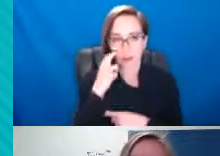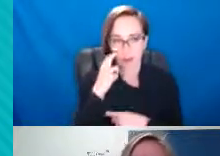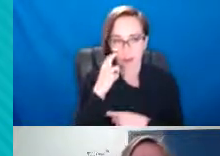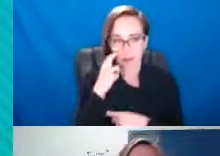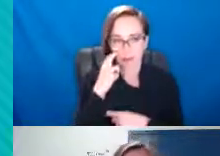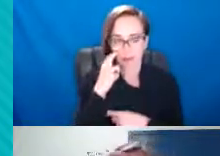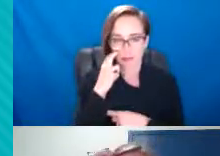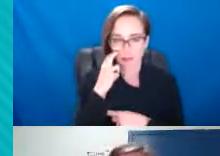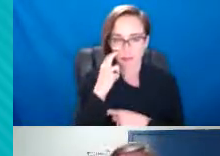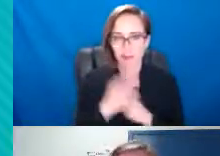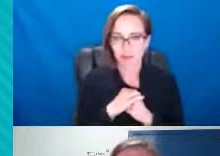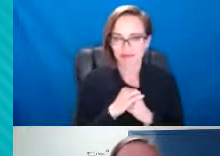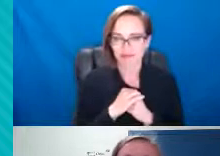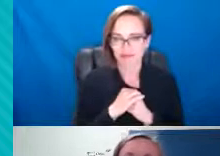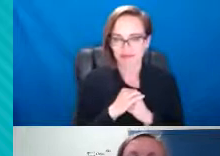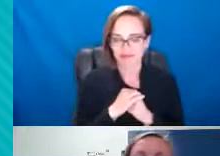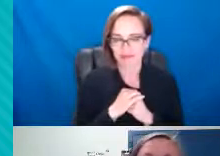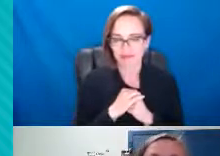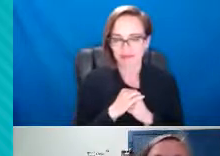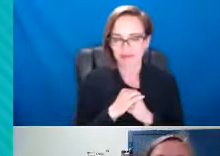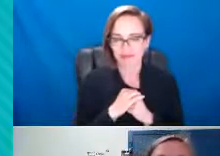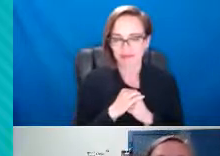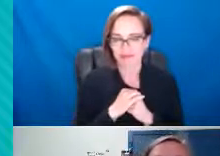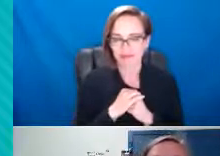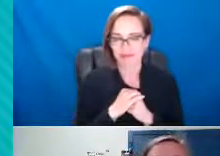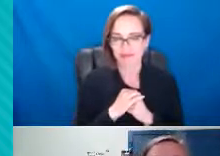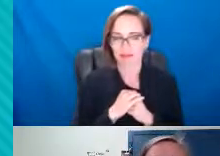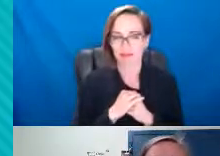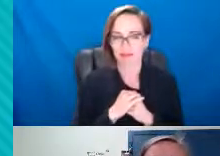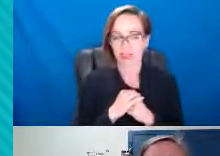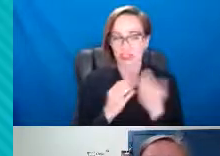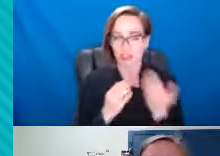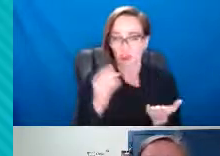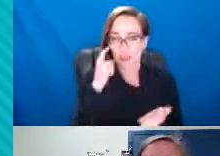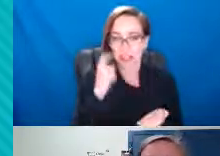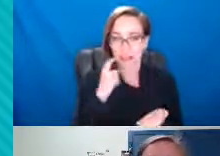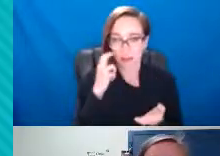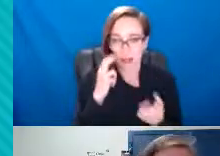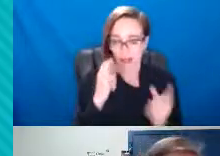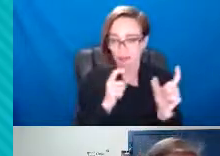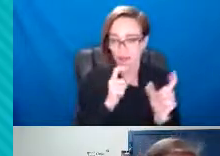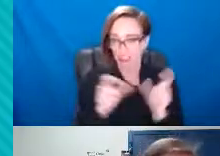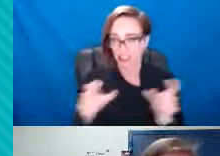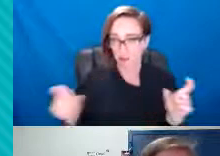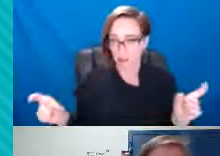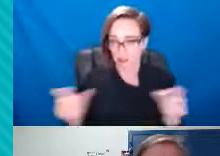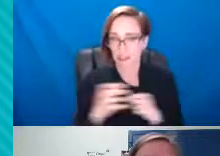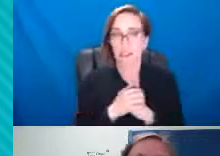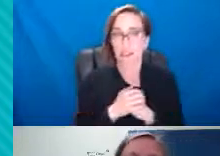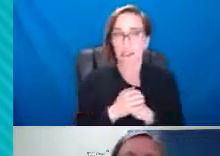And when we're talking about these individuals, often their vision loss is due to a genetic